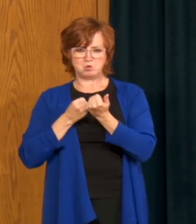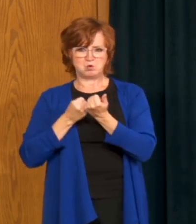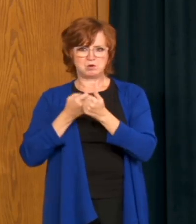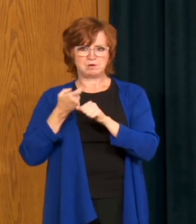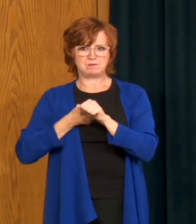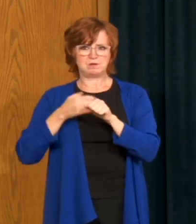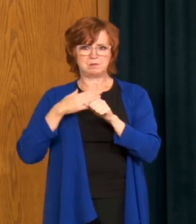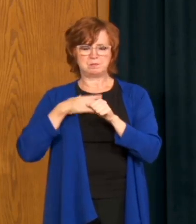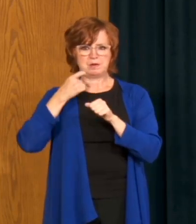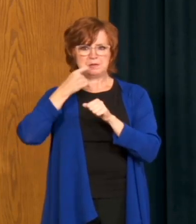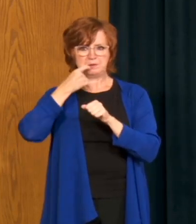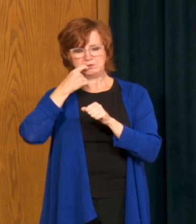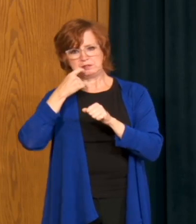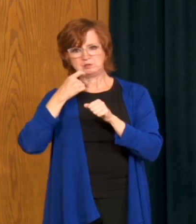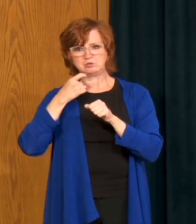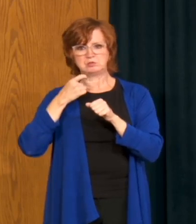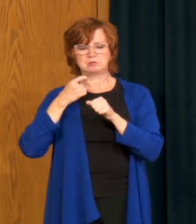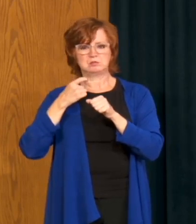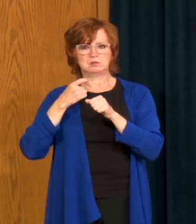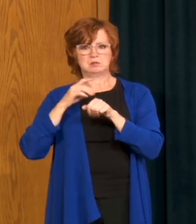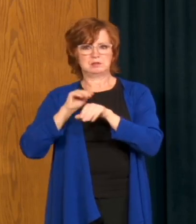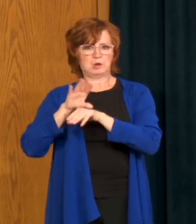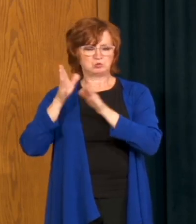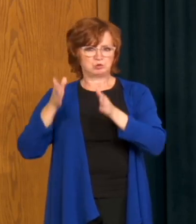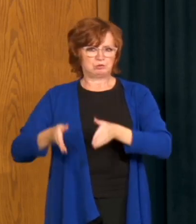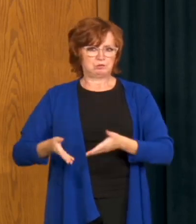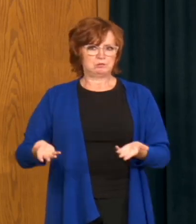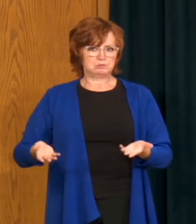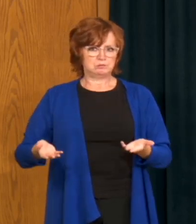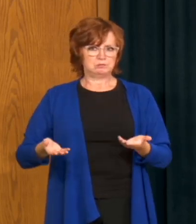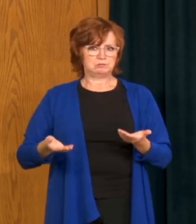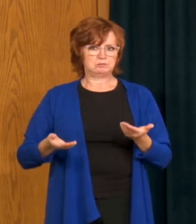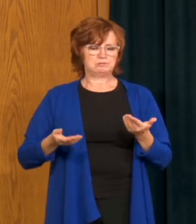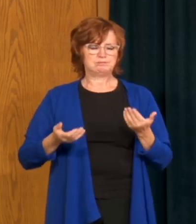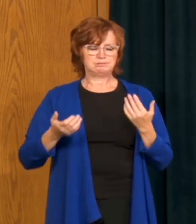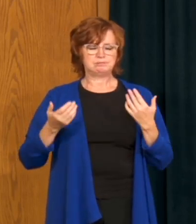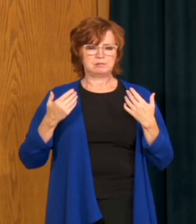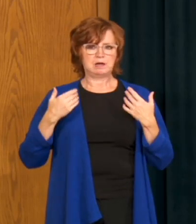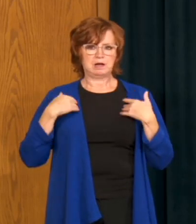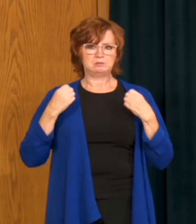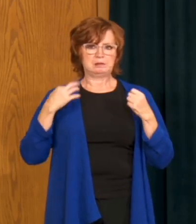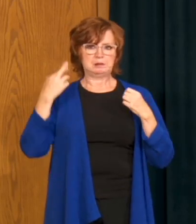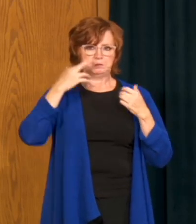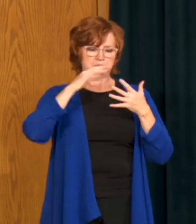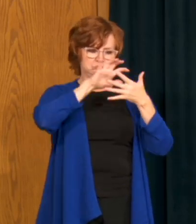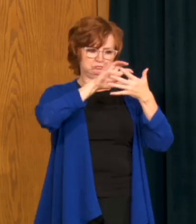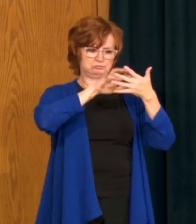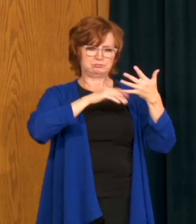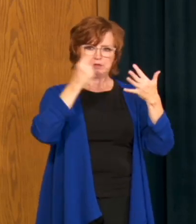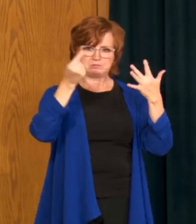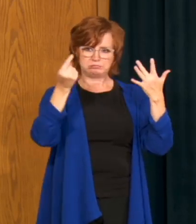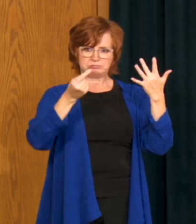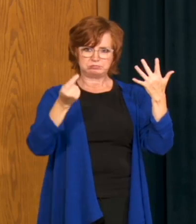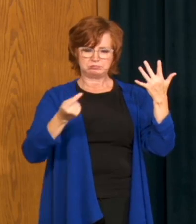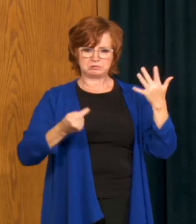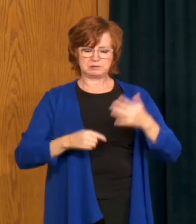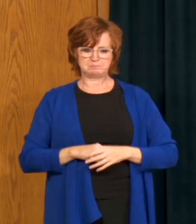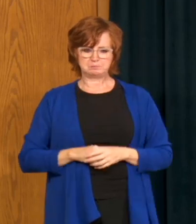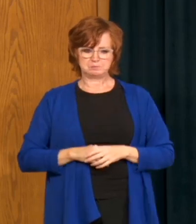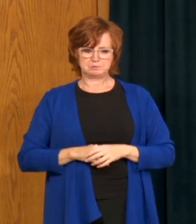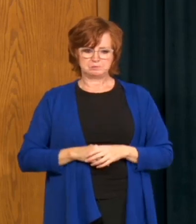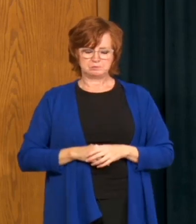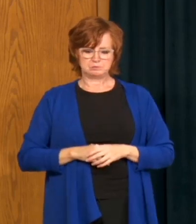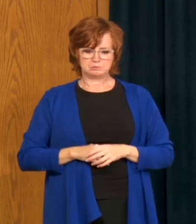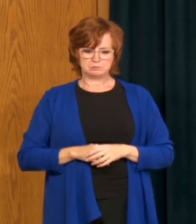this is an ongoing challenge that we have to face as a society and as communities. And so from that perspective, obviously there's a supply issue that